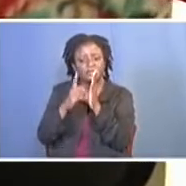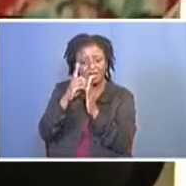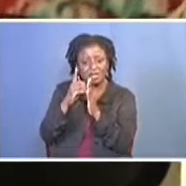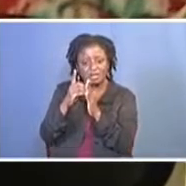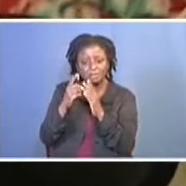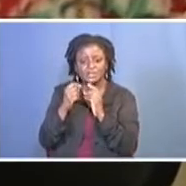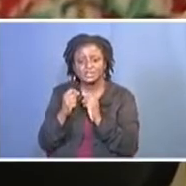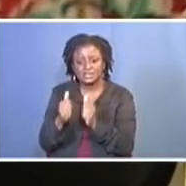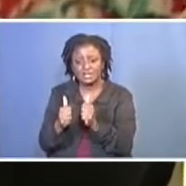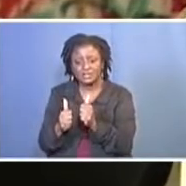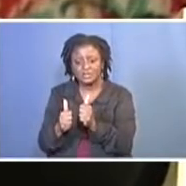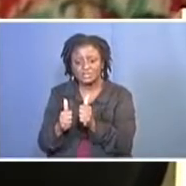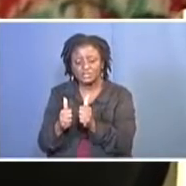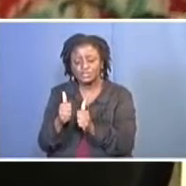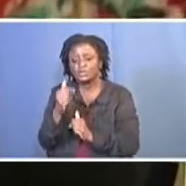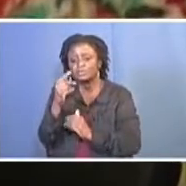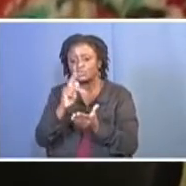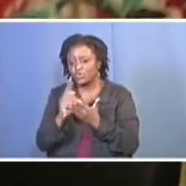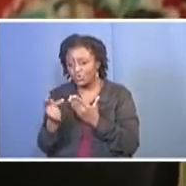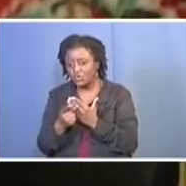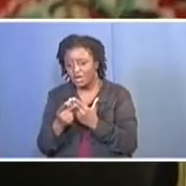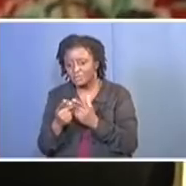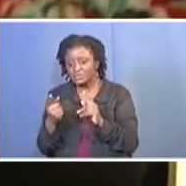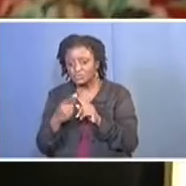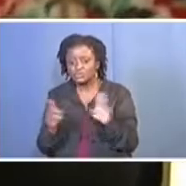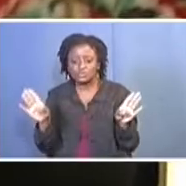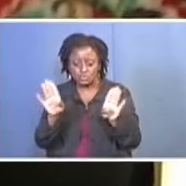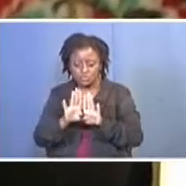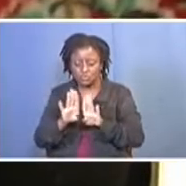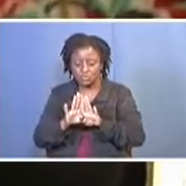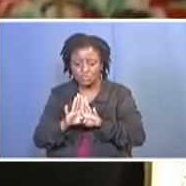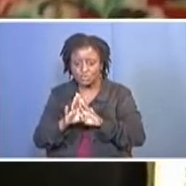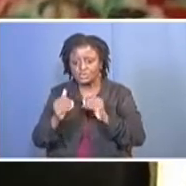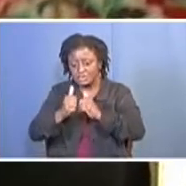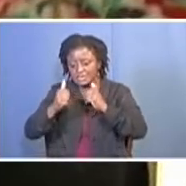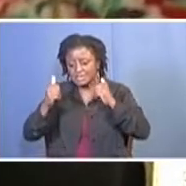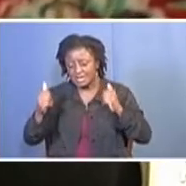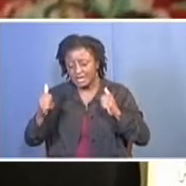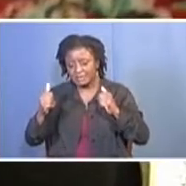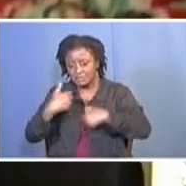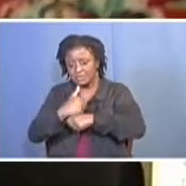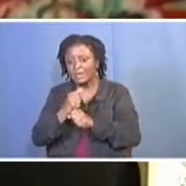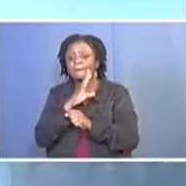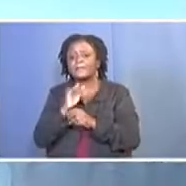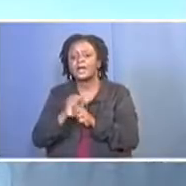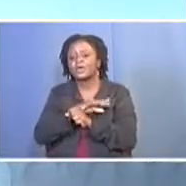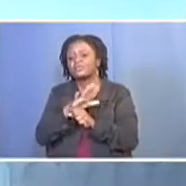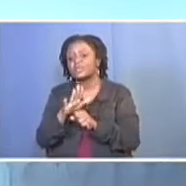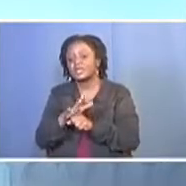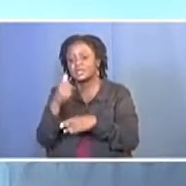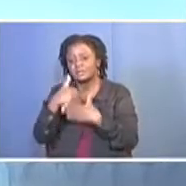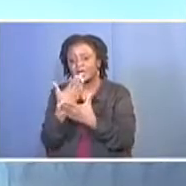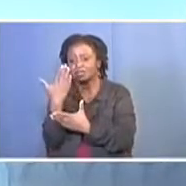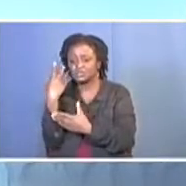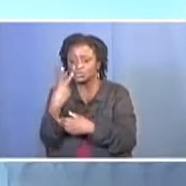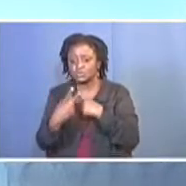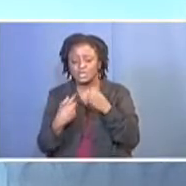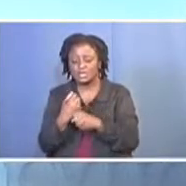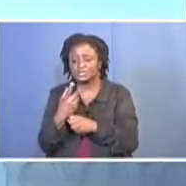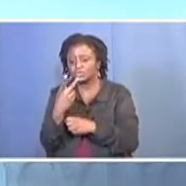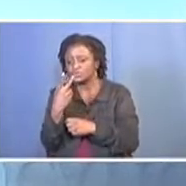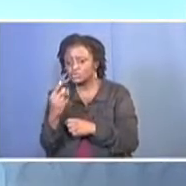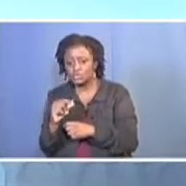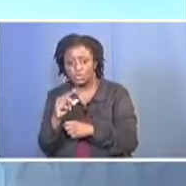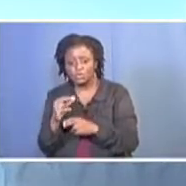to try and bridge the gap that has been created by COVID-19 in the last 2 years in this country. Now, no specified